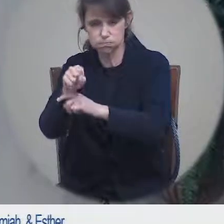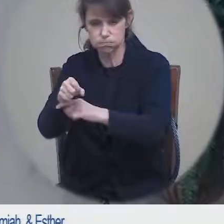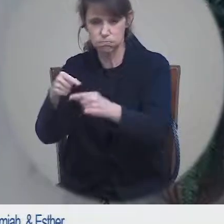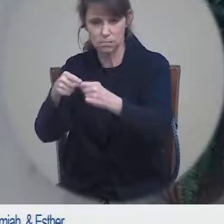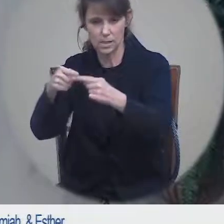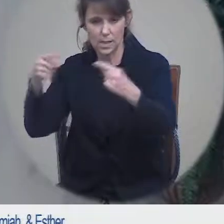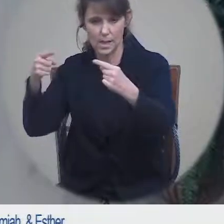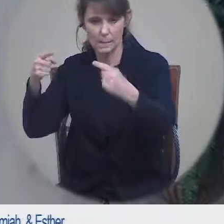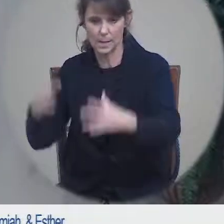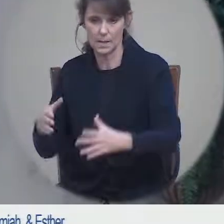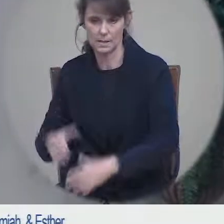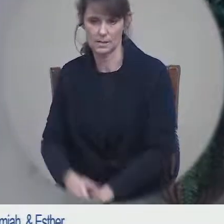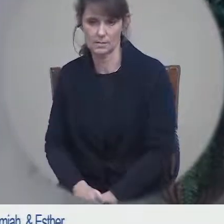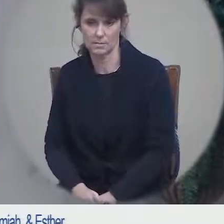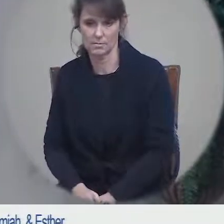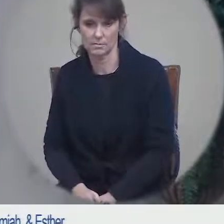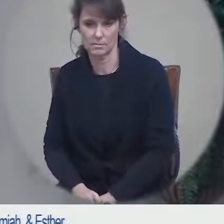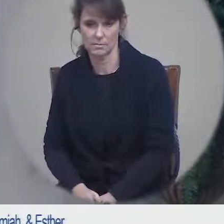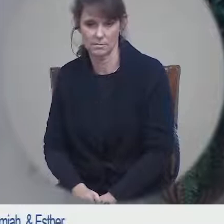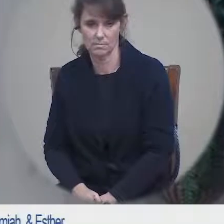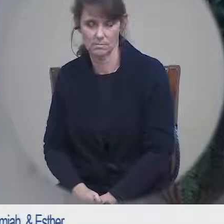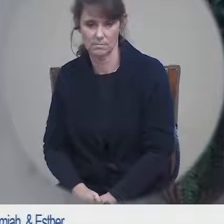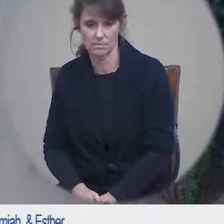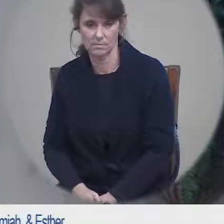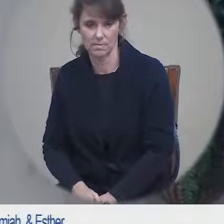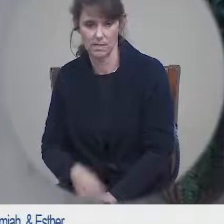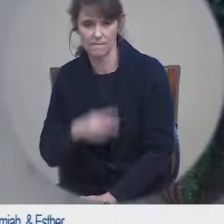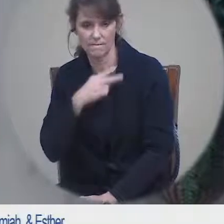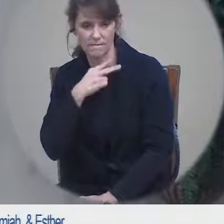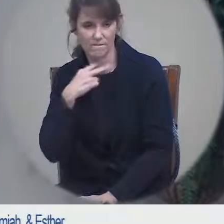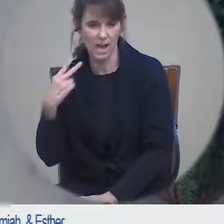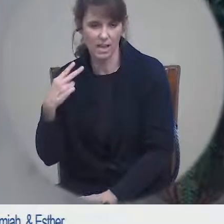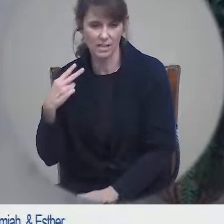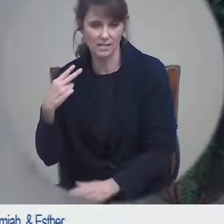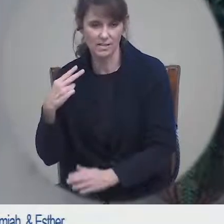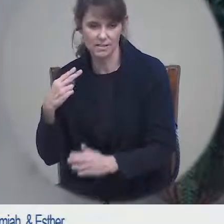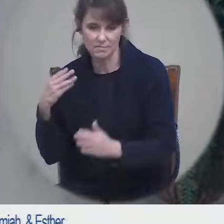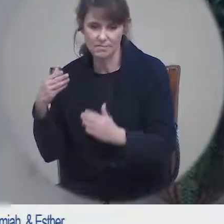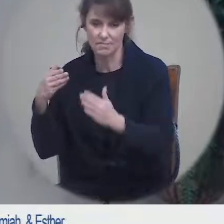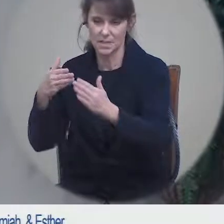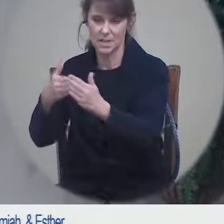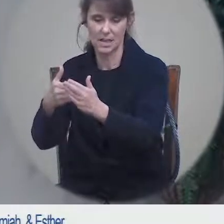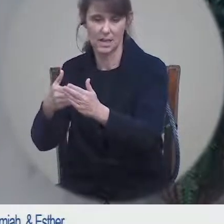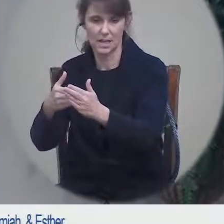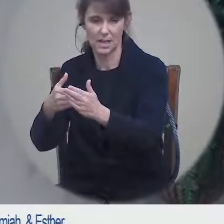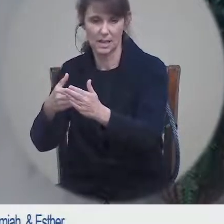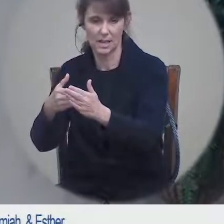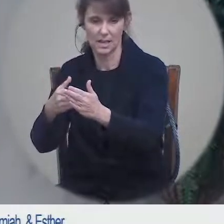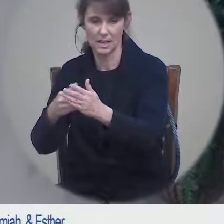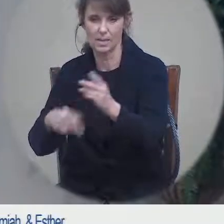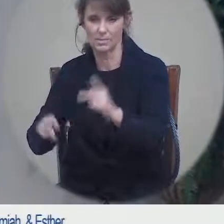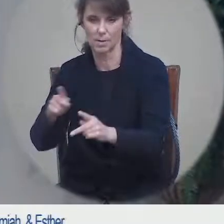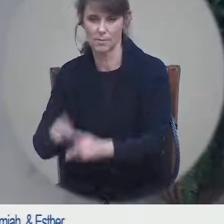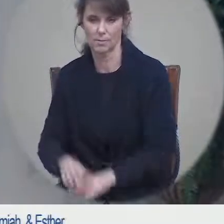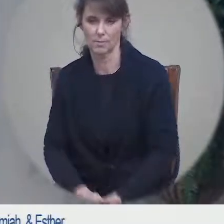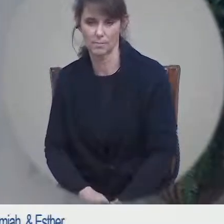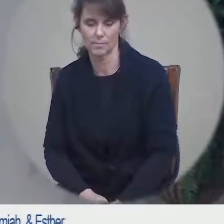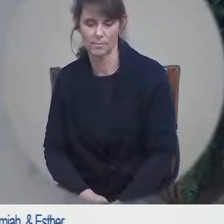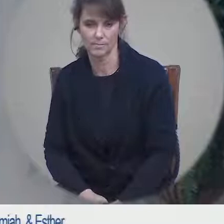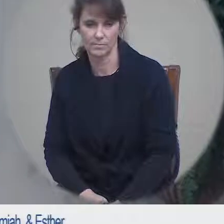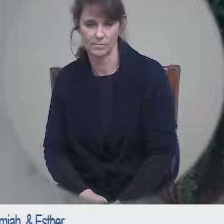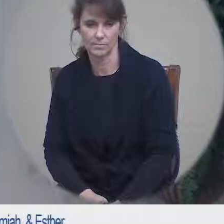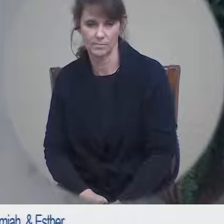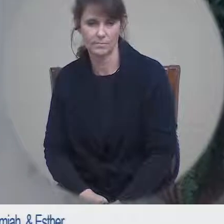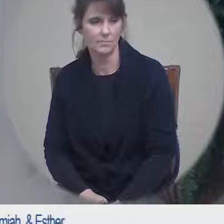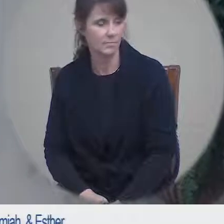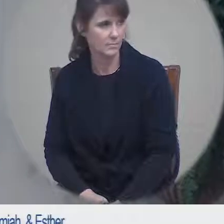own head, and his violence will descend upon his own plate or pate. So the